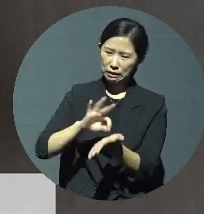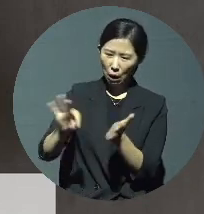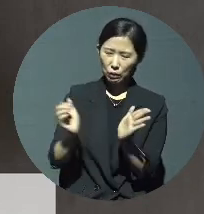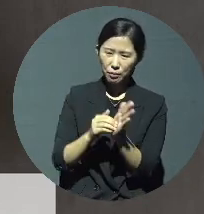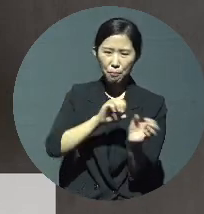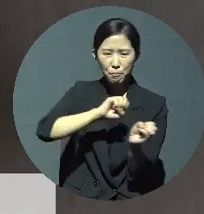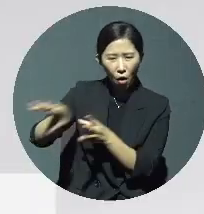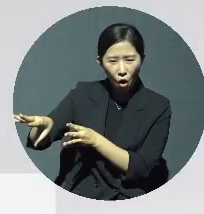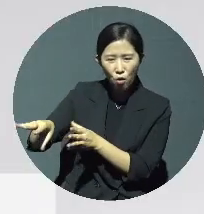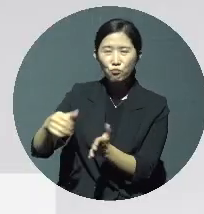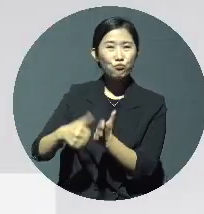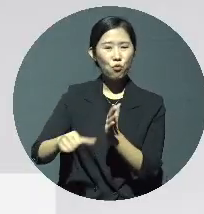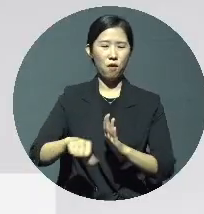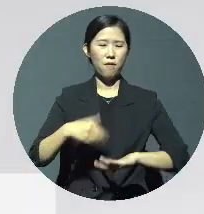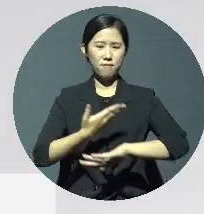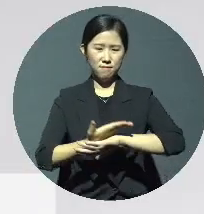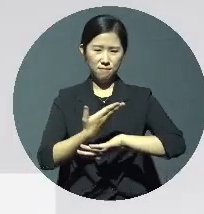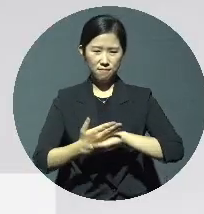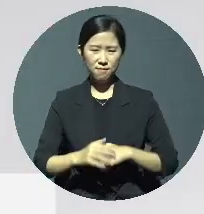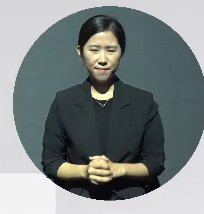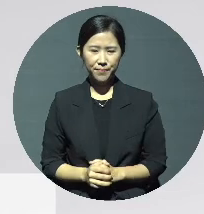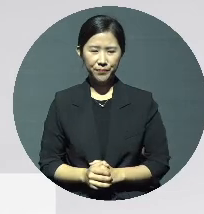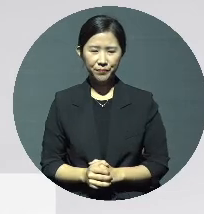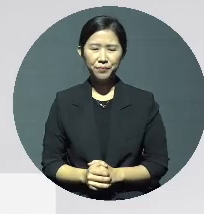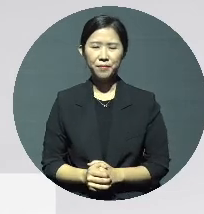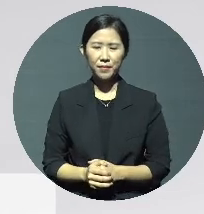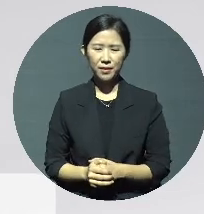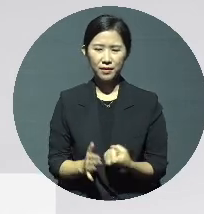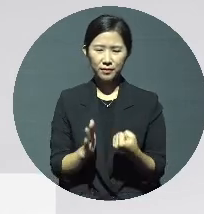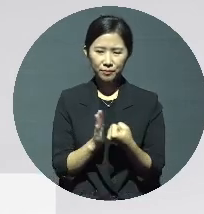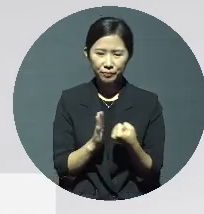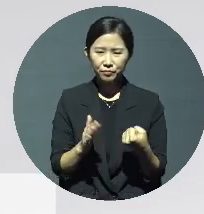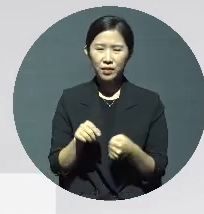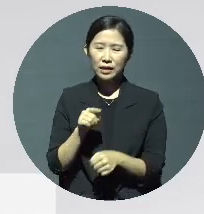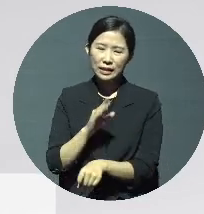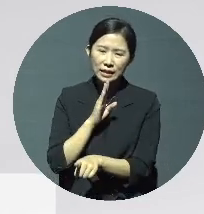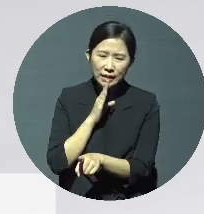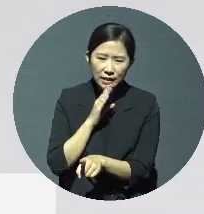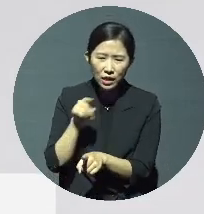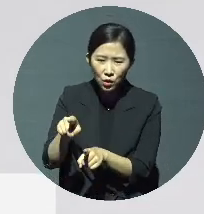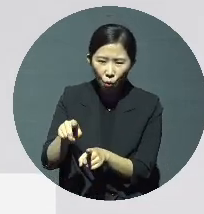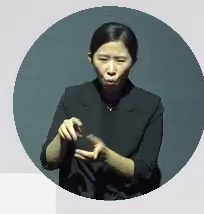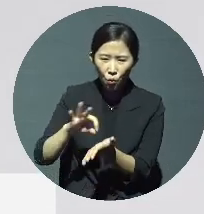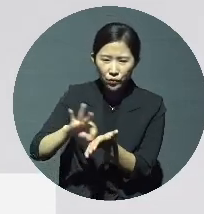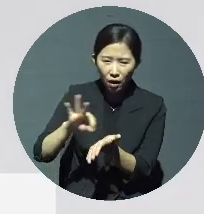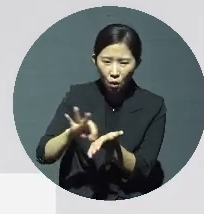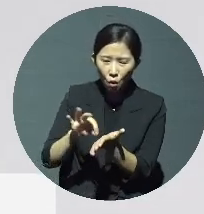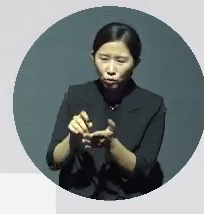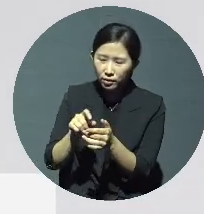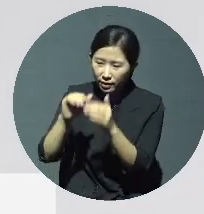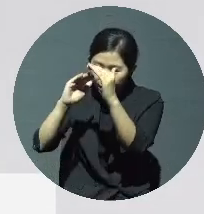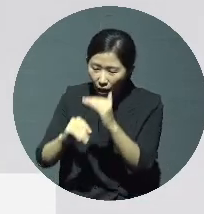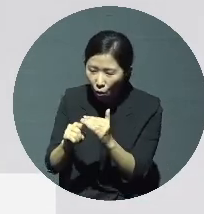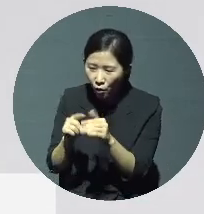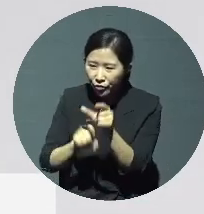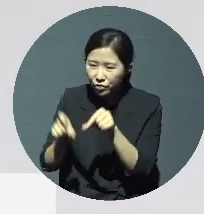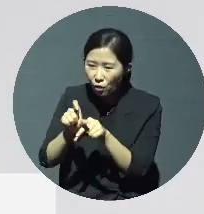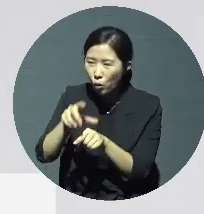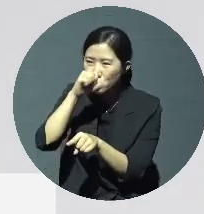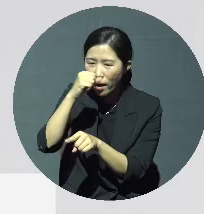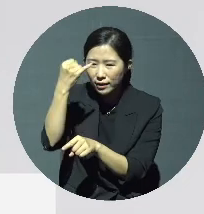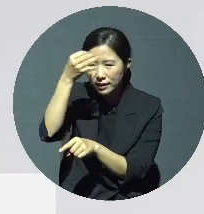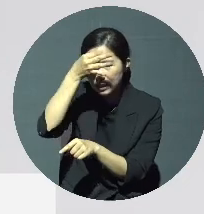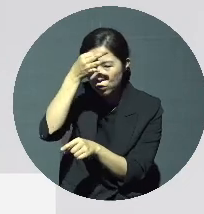time. The one interesting element about Emerge is that you can actually not just upgrade the firmware, so the